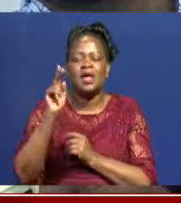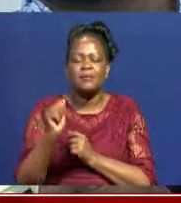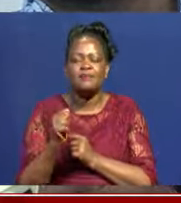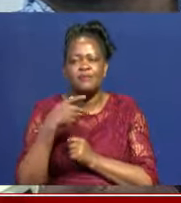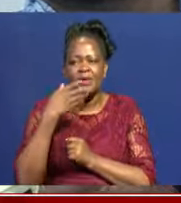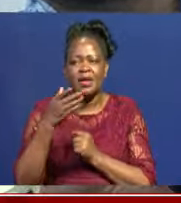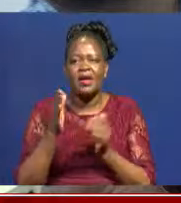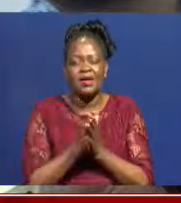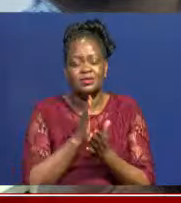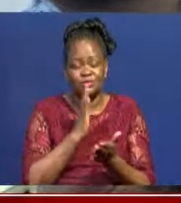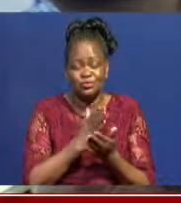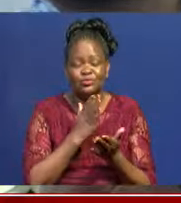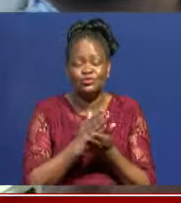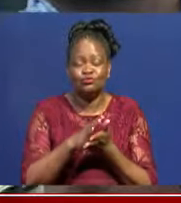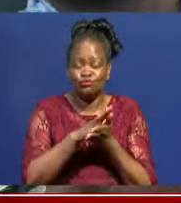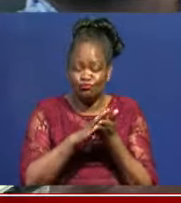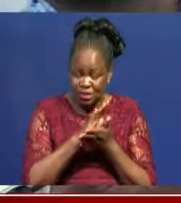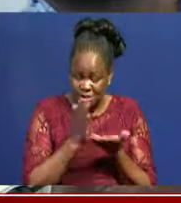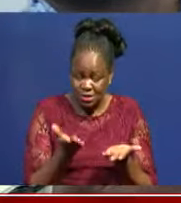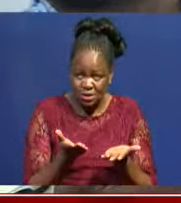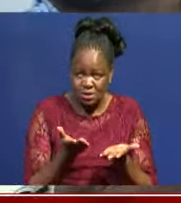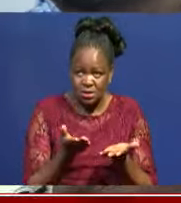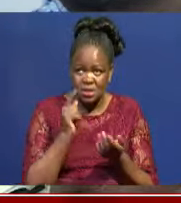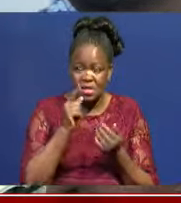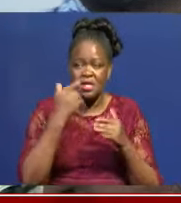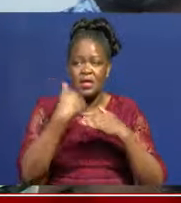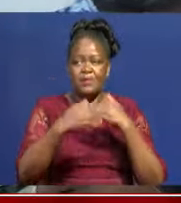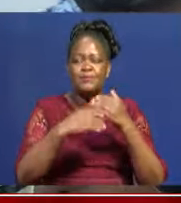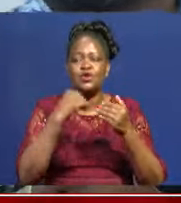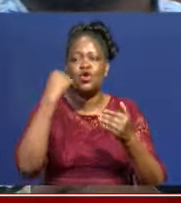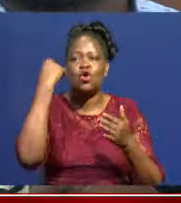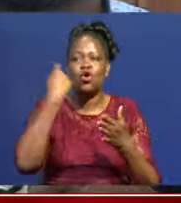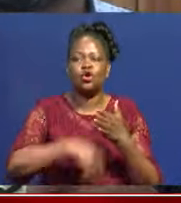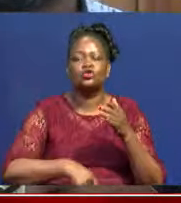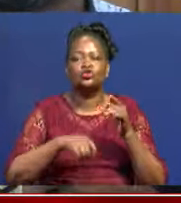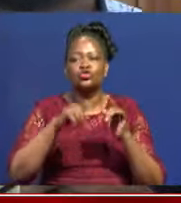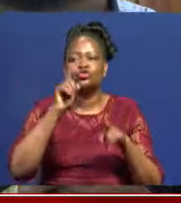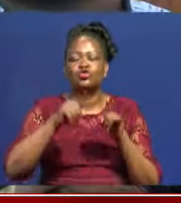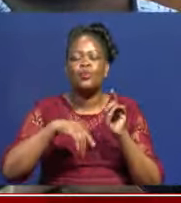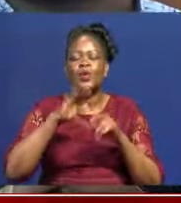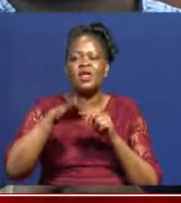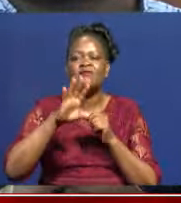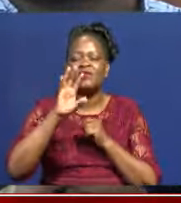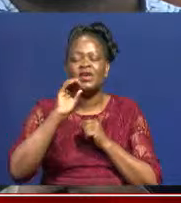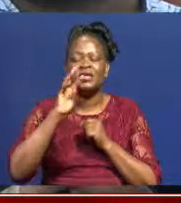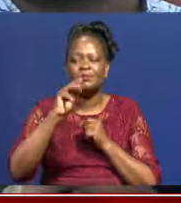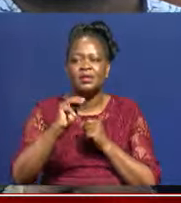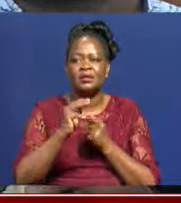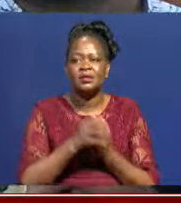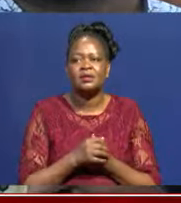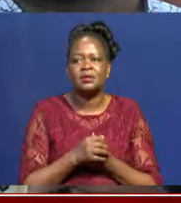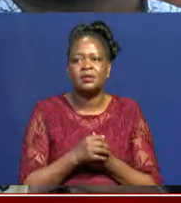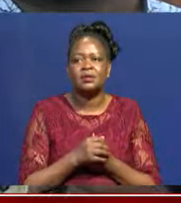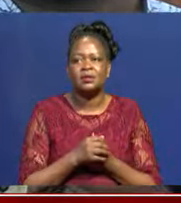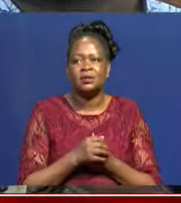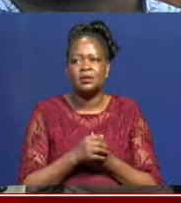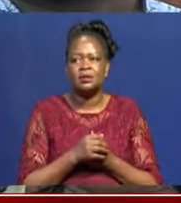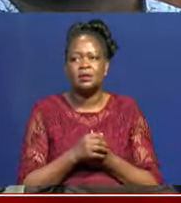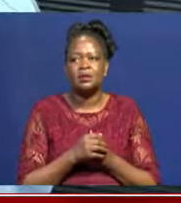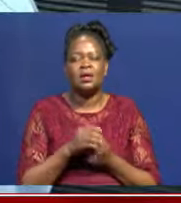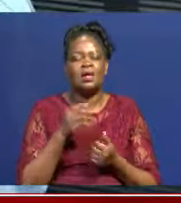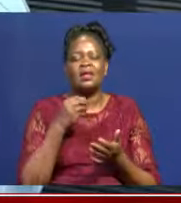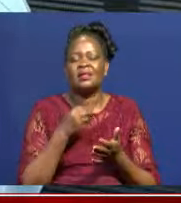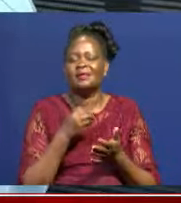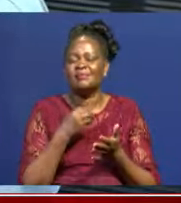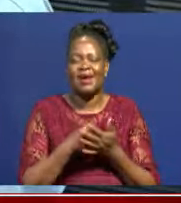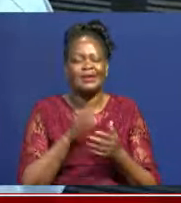And fundamentally, this building caused a variation of more than 500 million. 500 million is a lot of money.